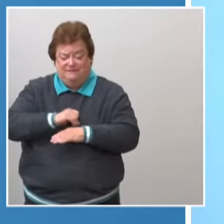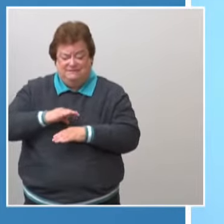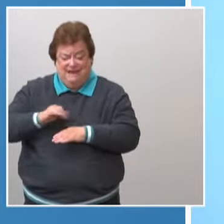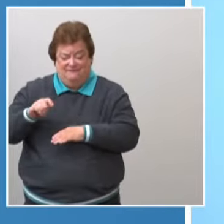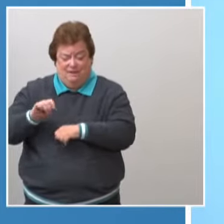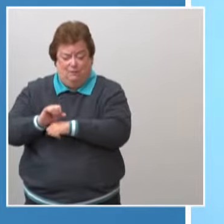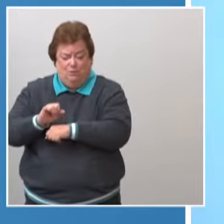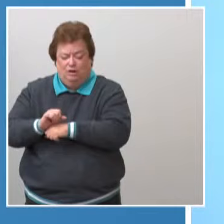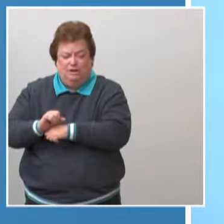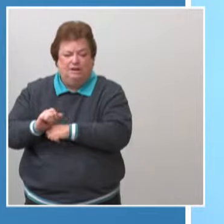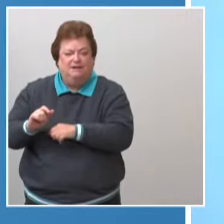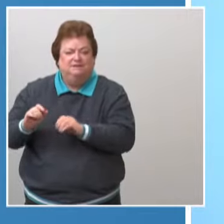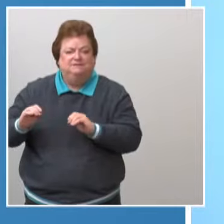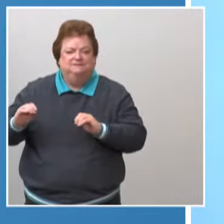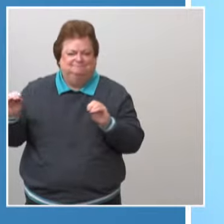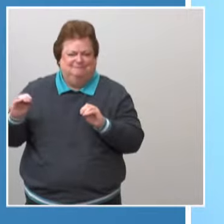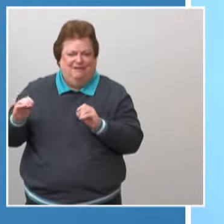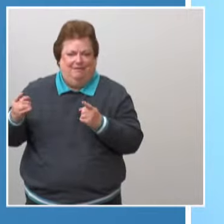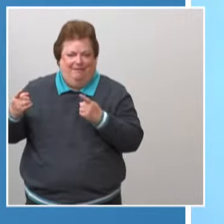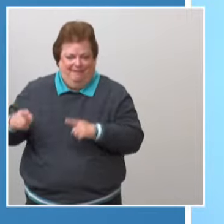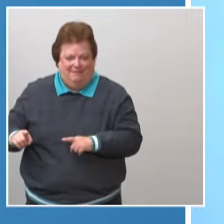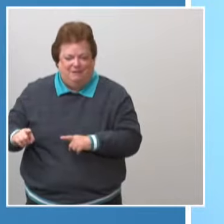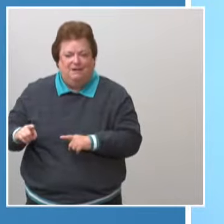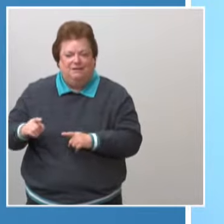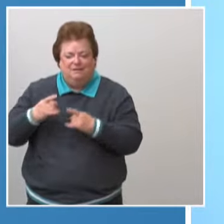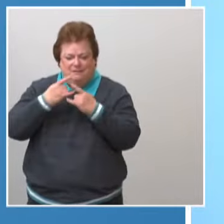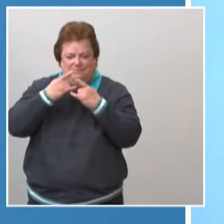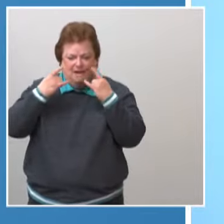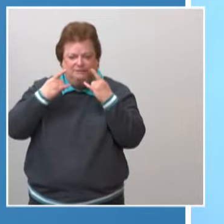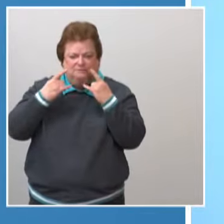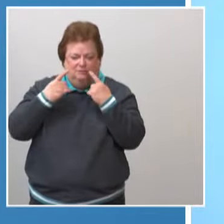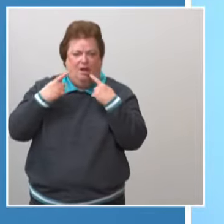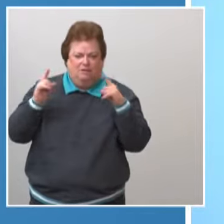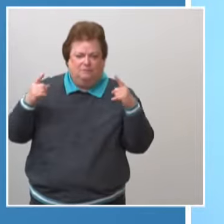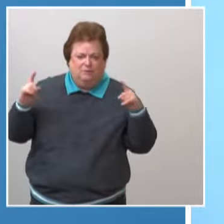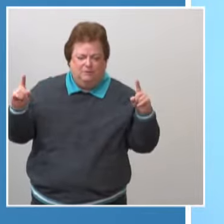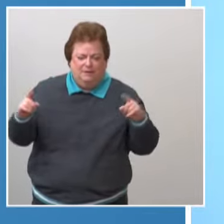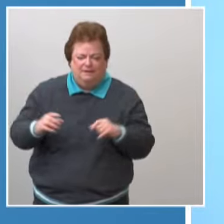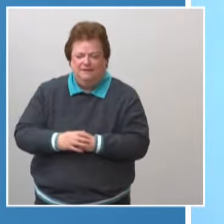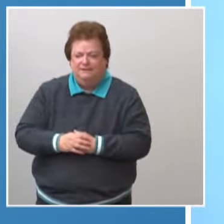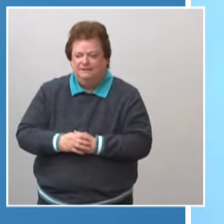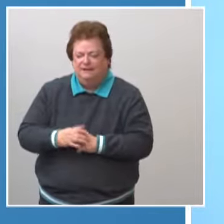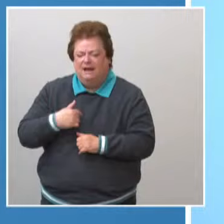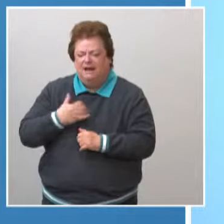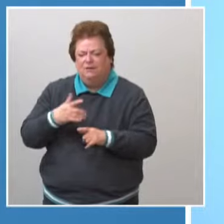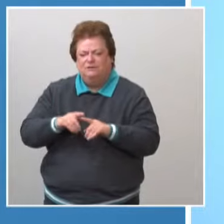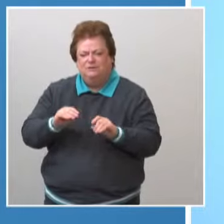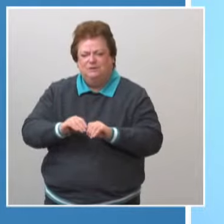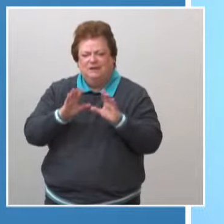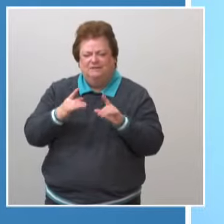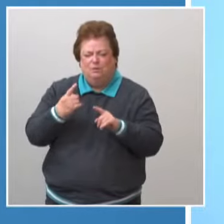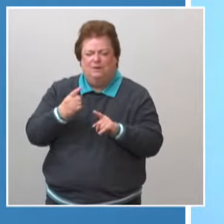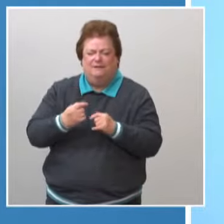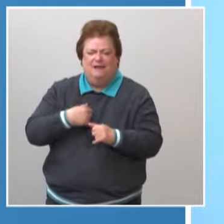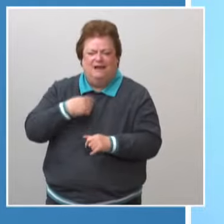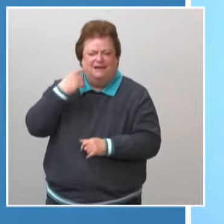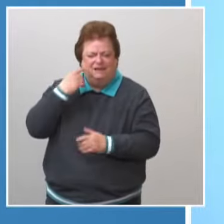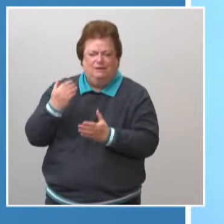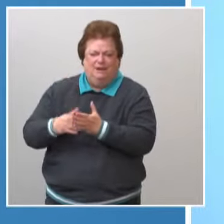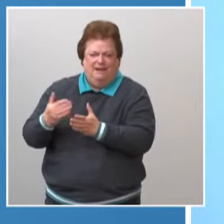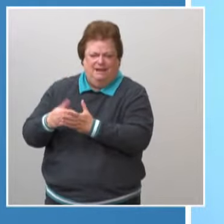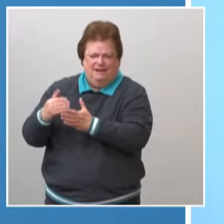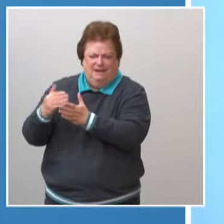nearly non-existent, that the masks really have been working well. I do want to clarify one thing that I'm hearing over and over, and I'm sure